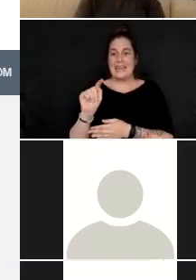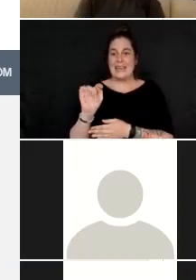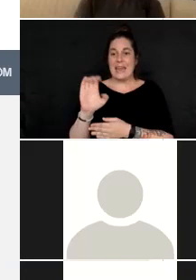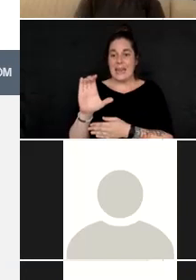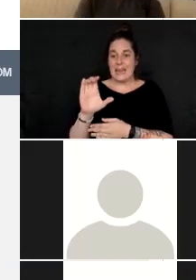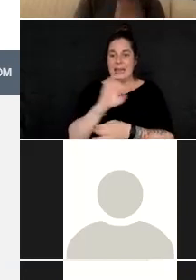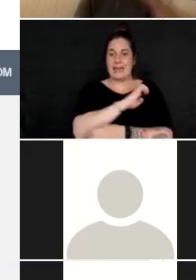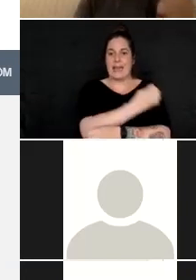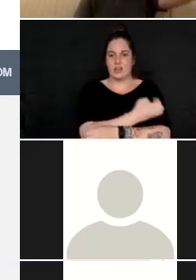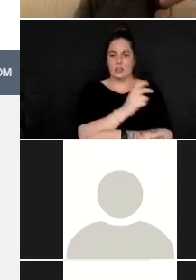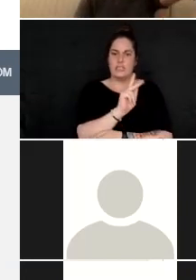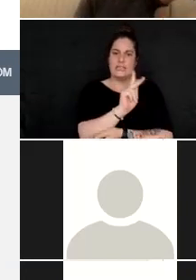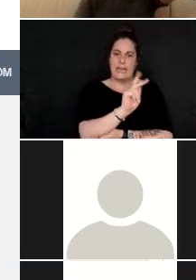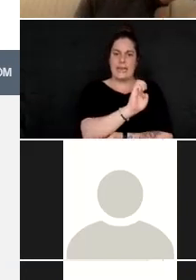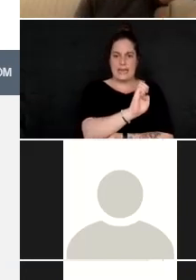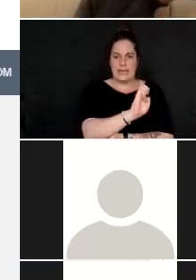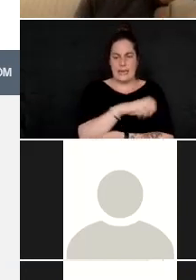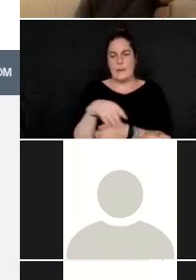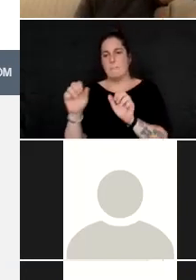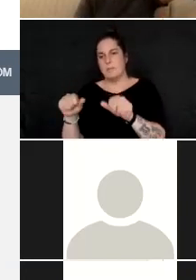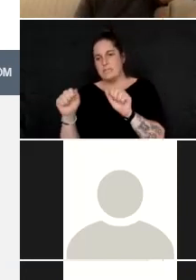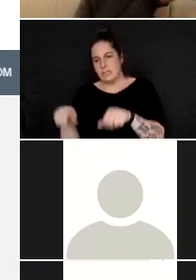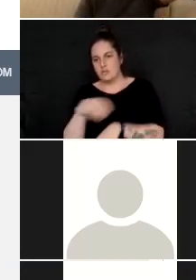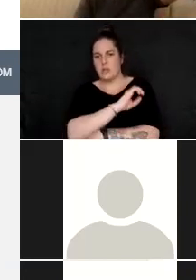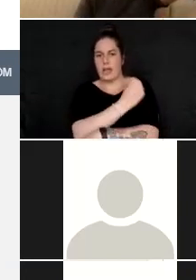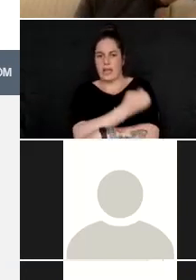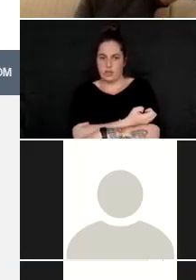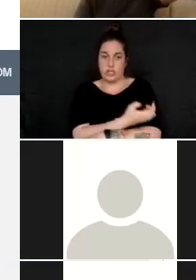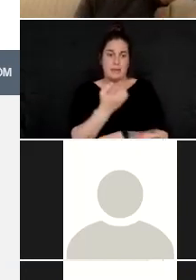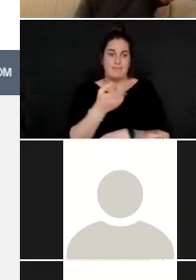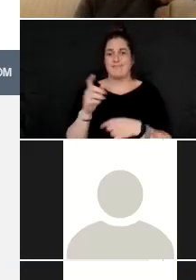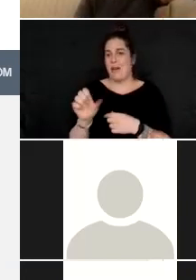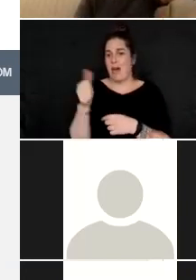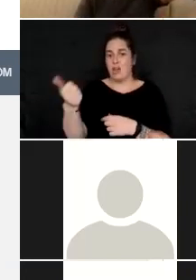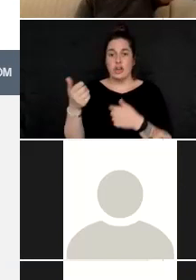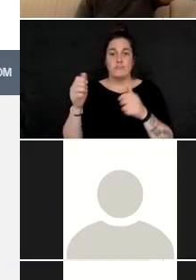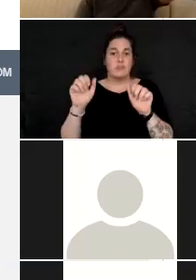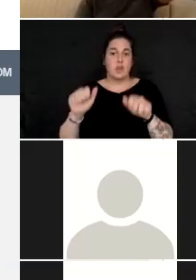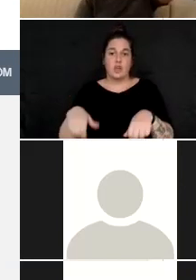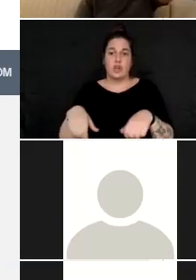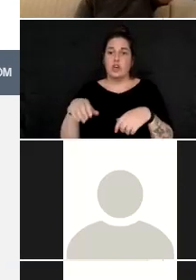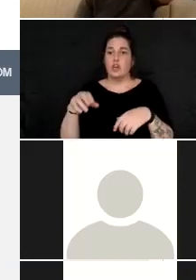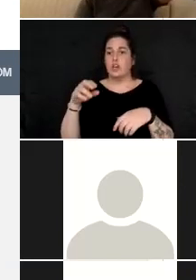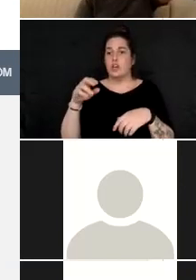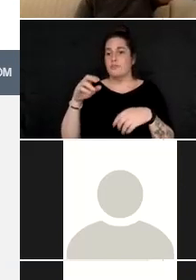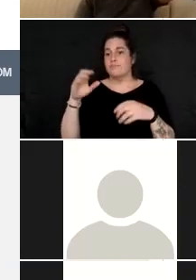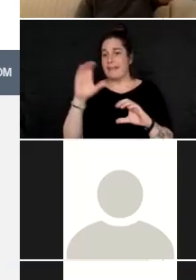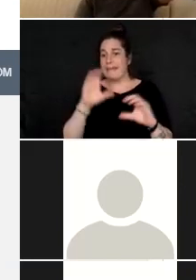energy. This is some other forms of energy. Could be chemical, could be nuclear, but this is